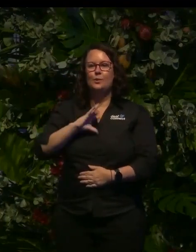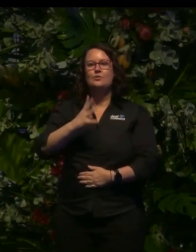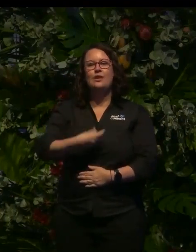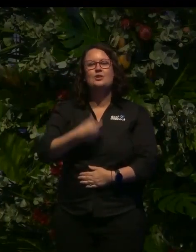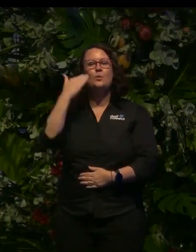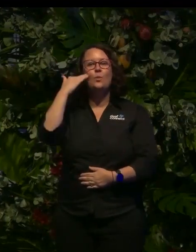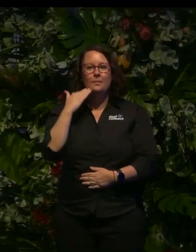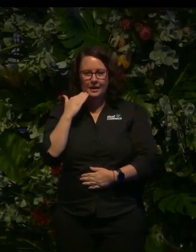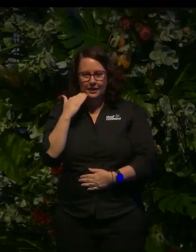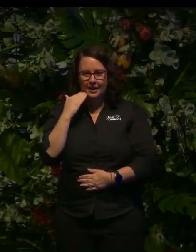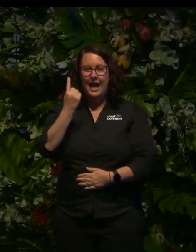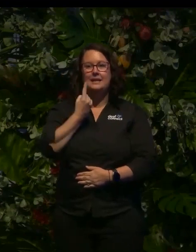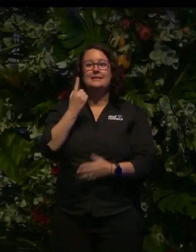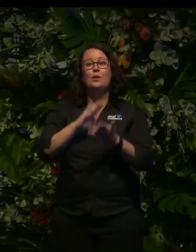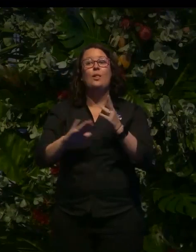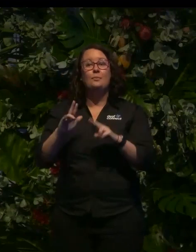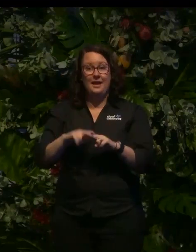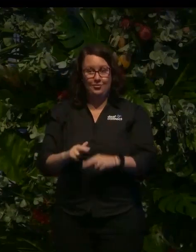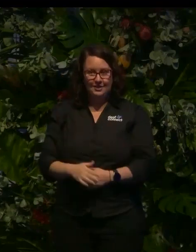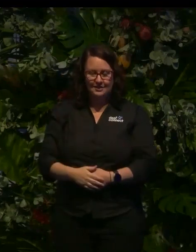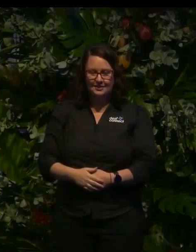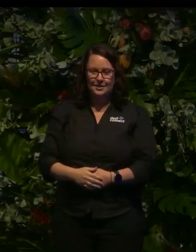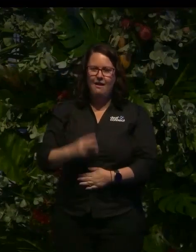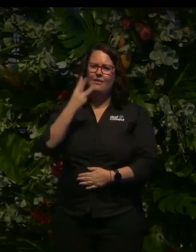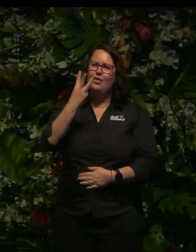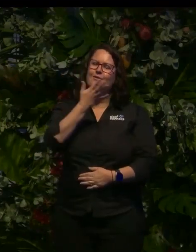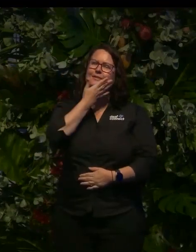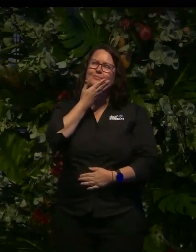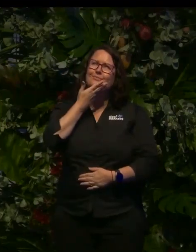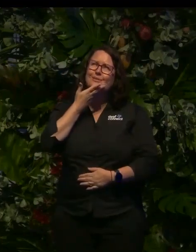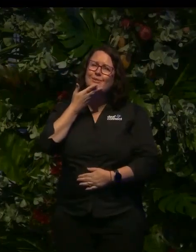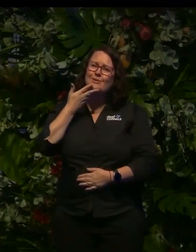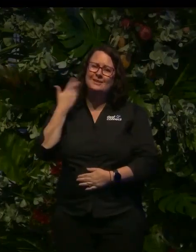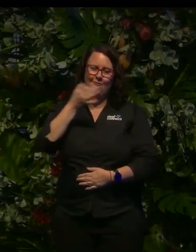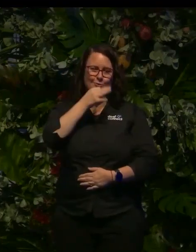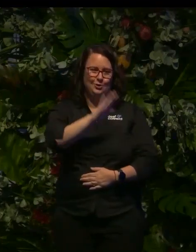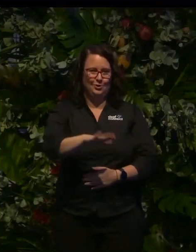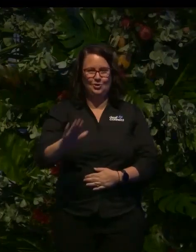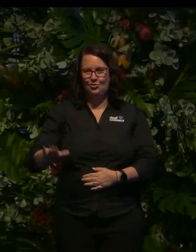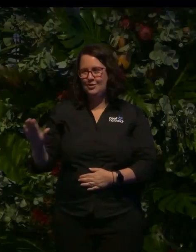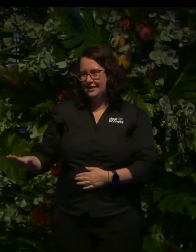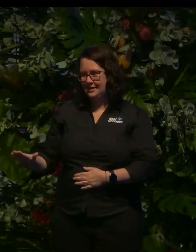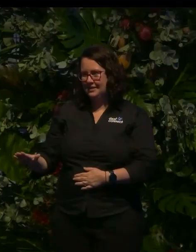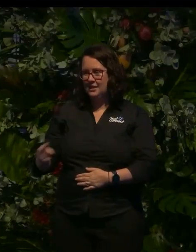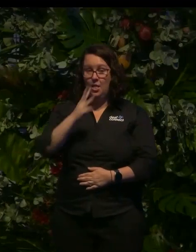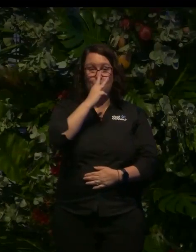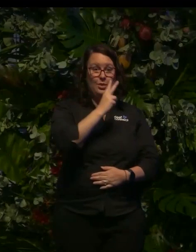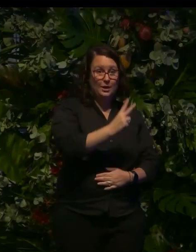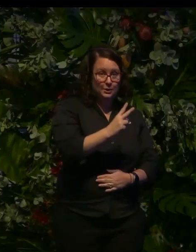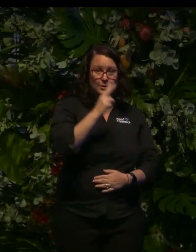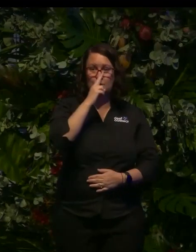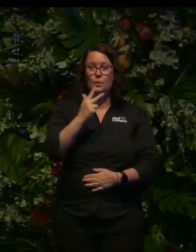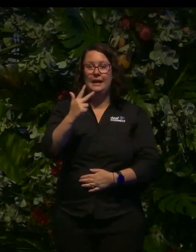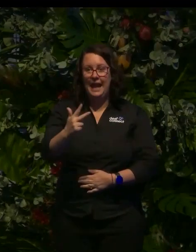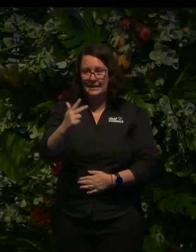woman and a single parent of 3 beautiful children, and with the age of 32,